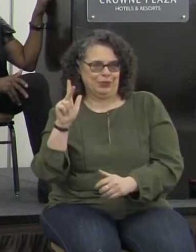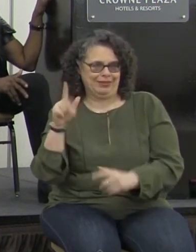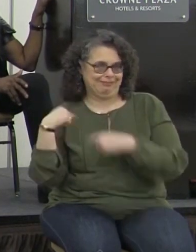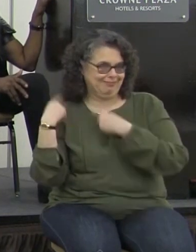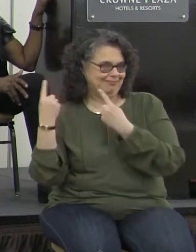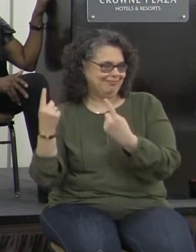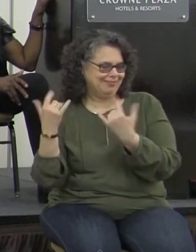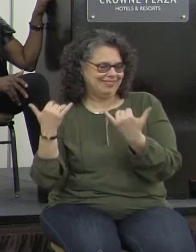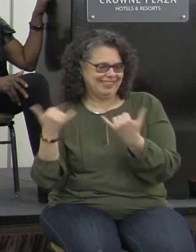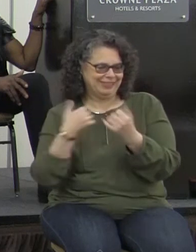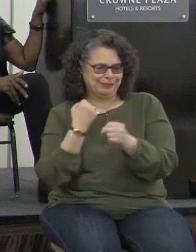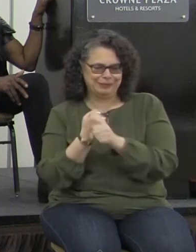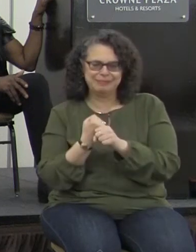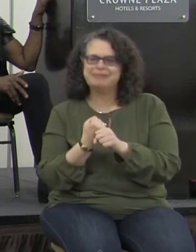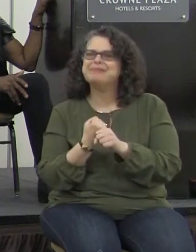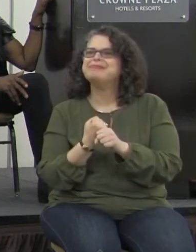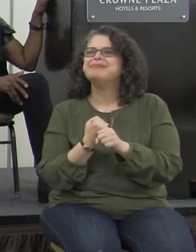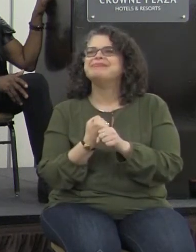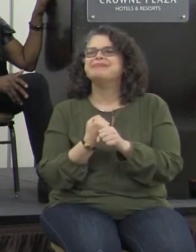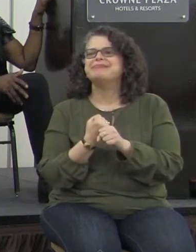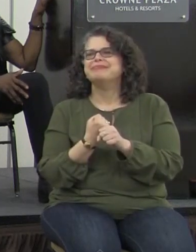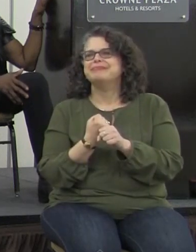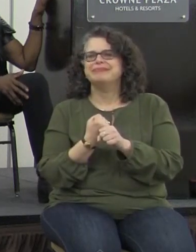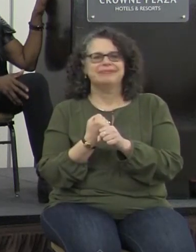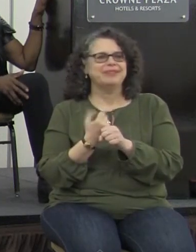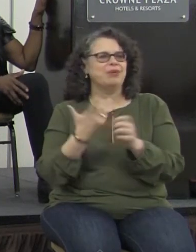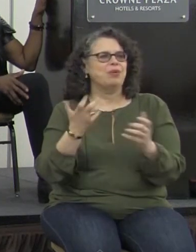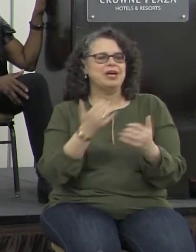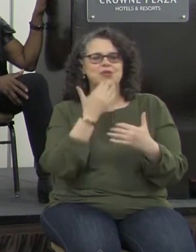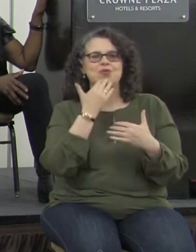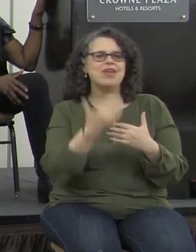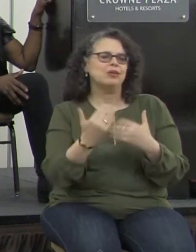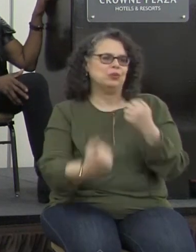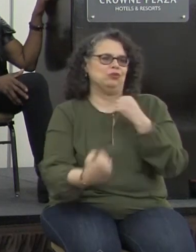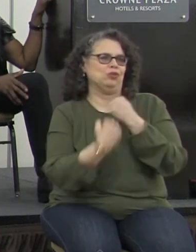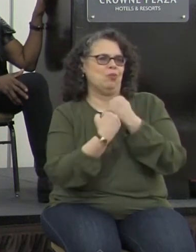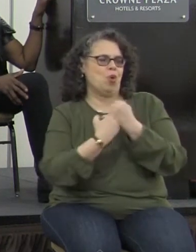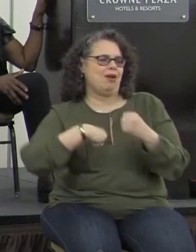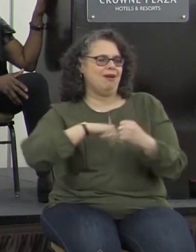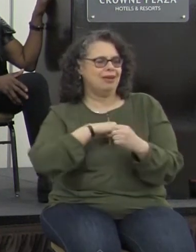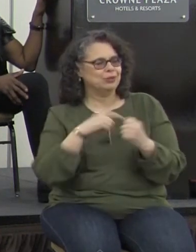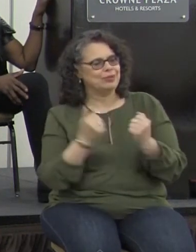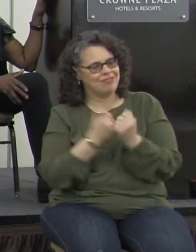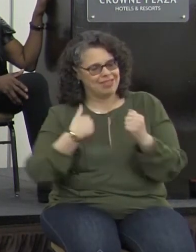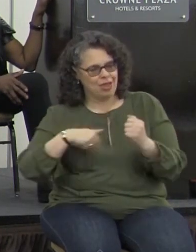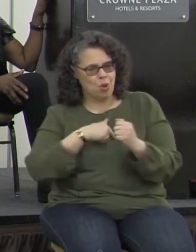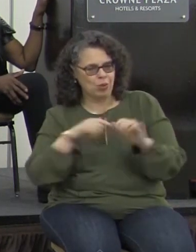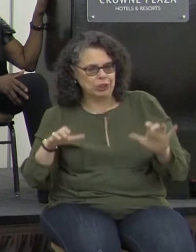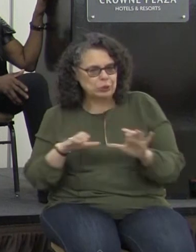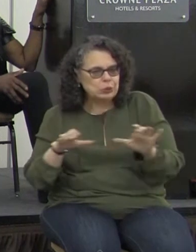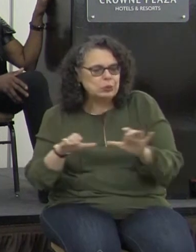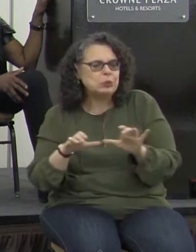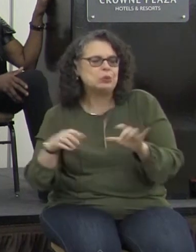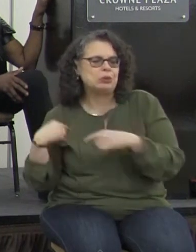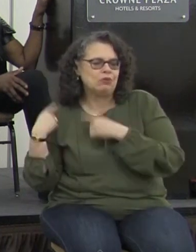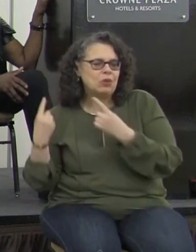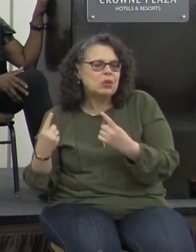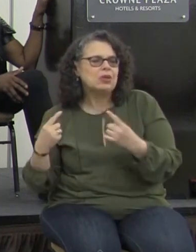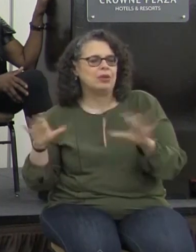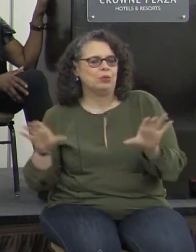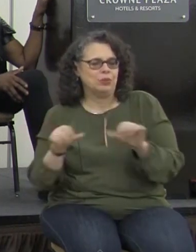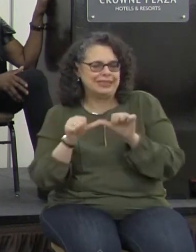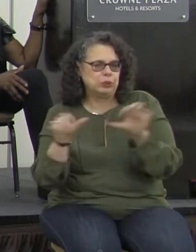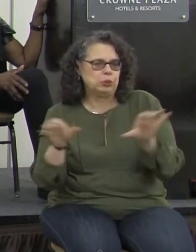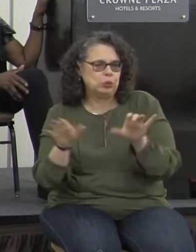year, and we thank you for supporting us in all that we've done and all that we do across the